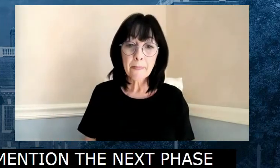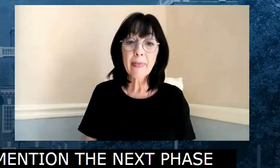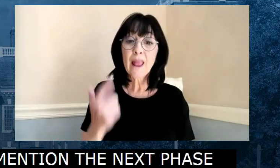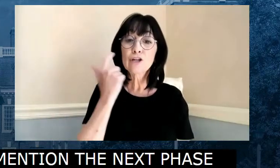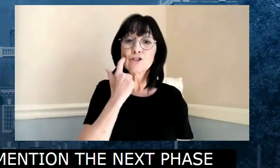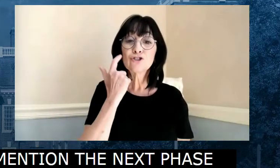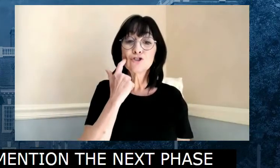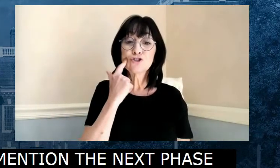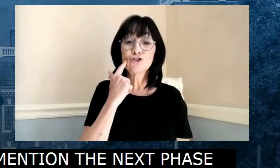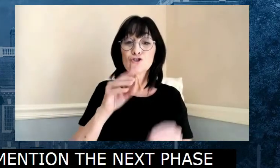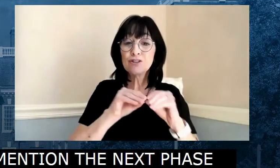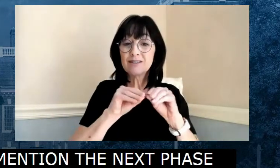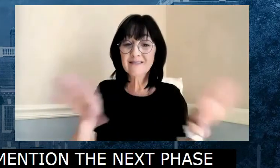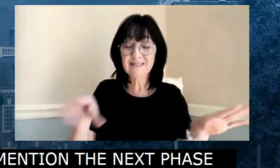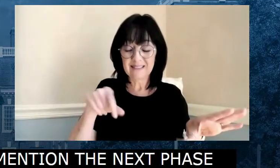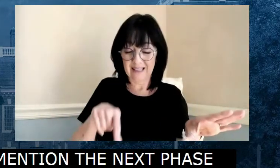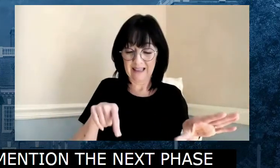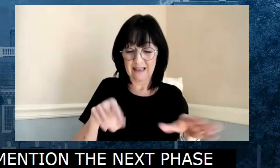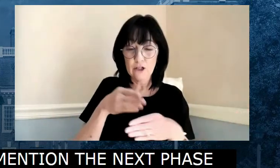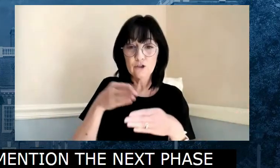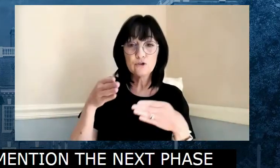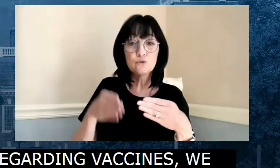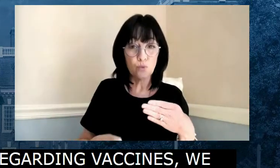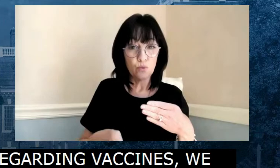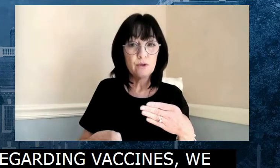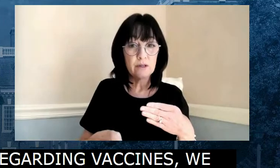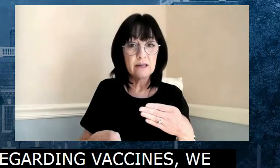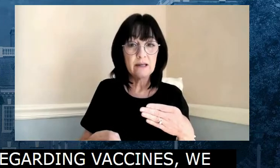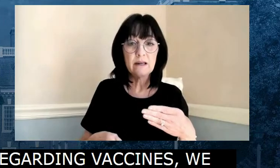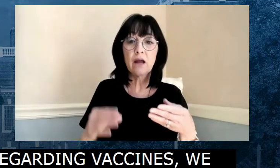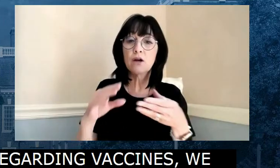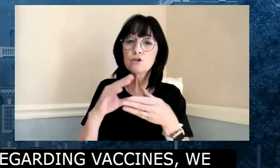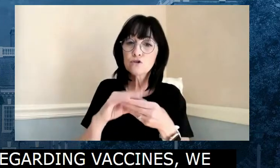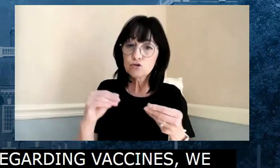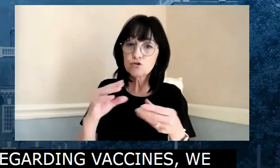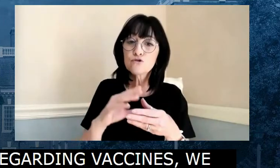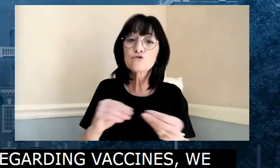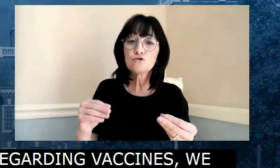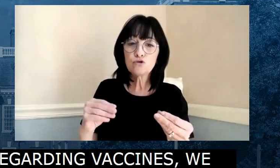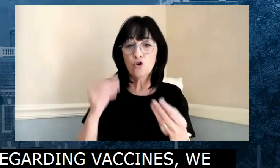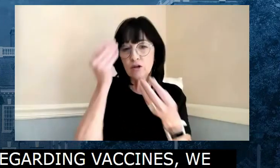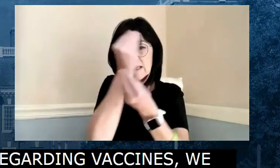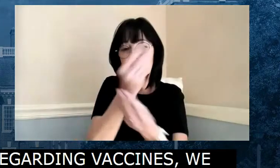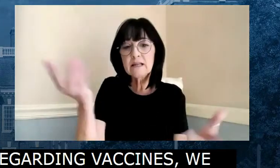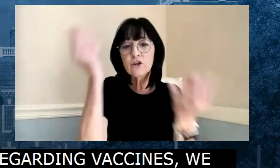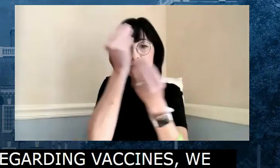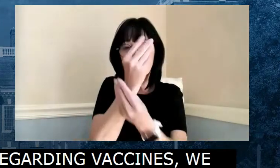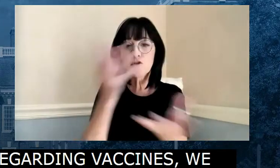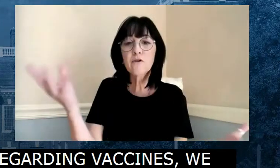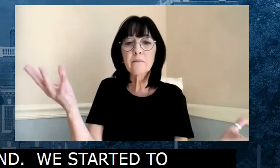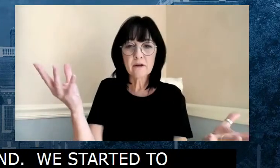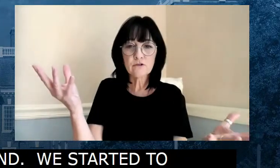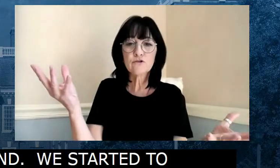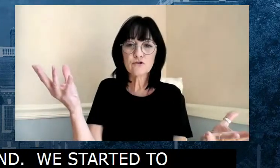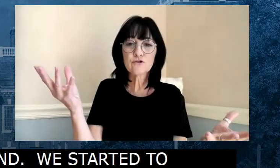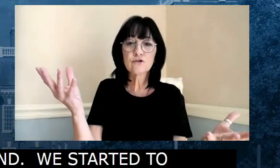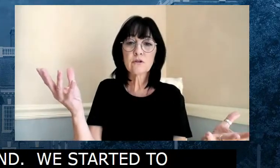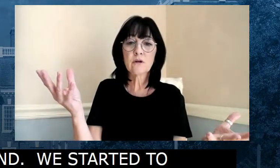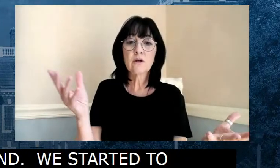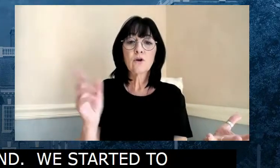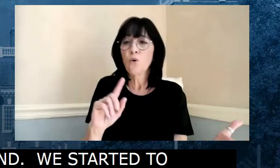the final piece this weekend. We've started slowly rolling out information first to let people know where they could